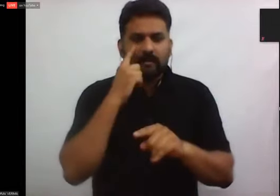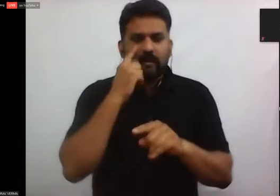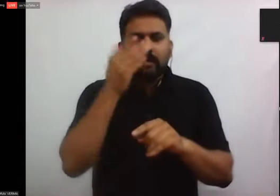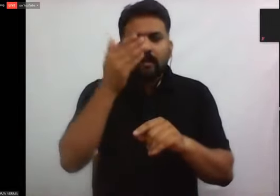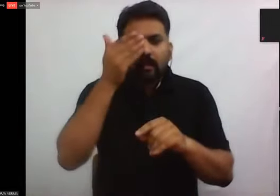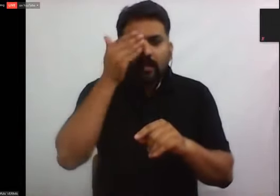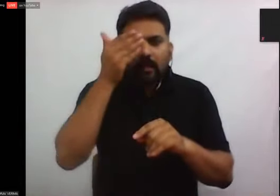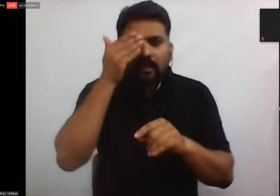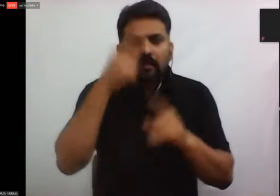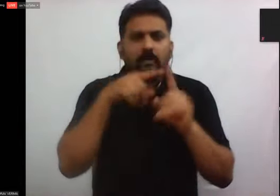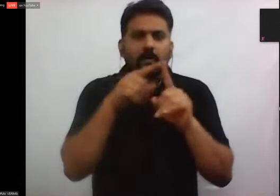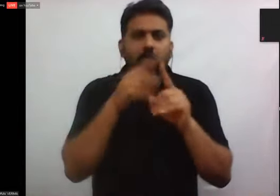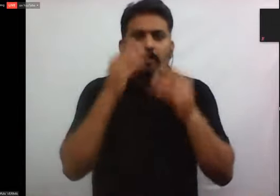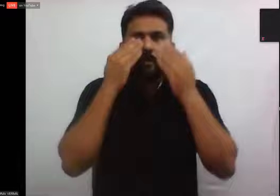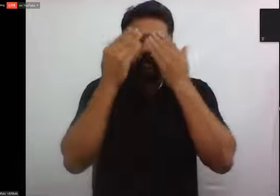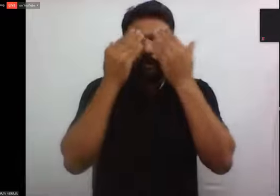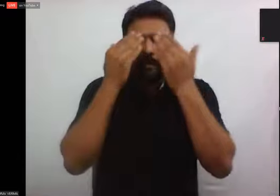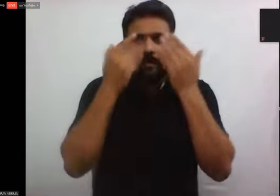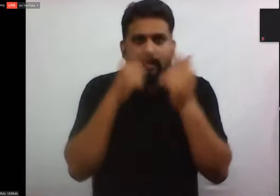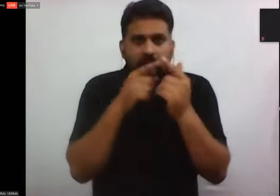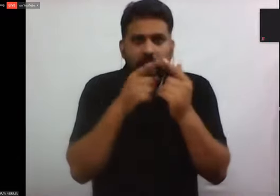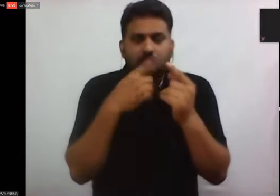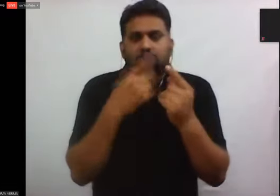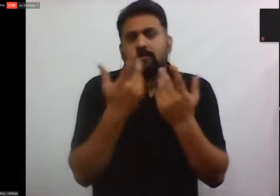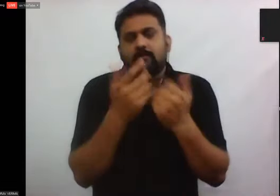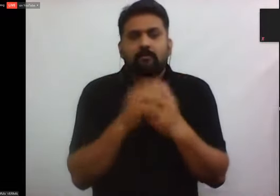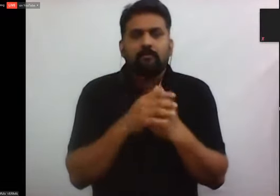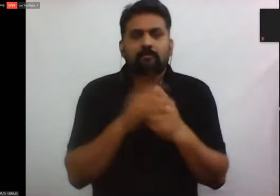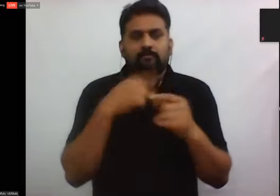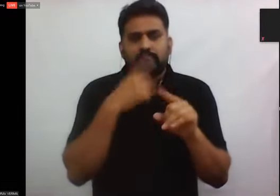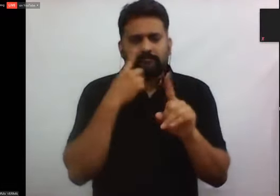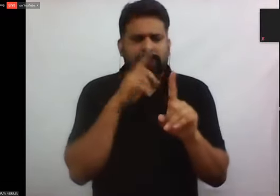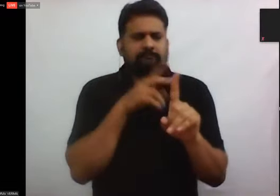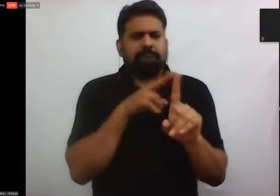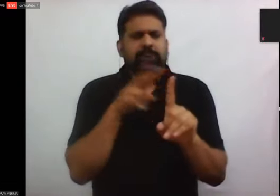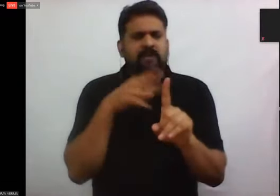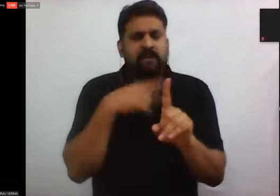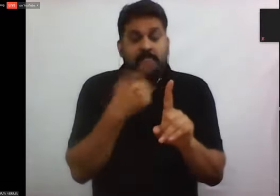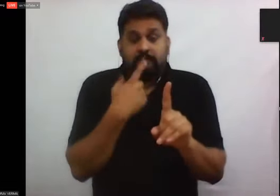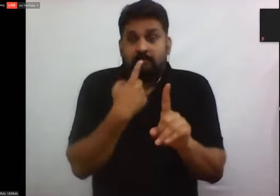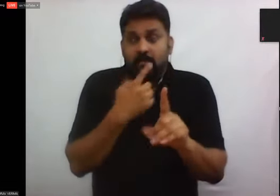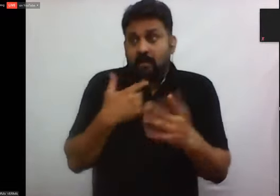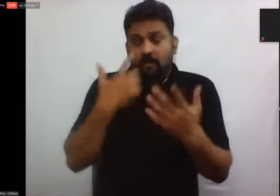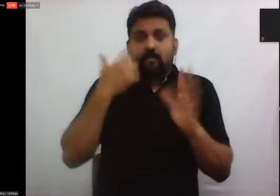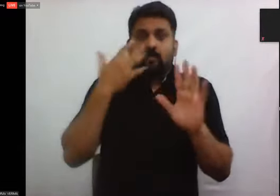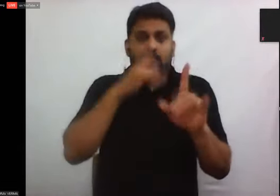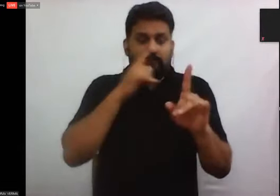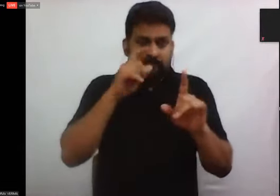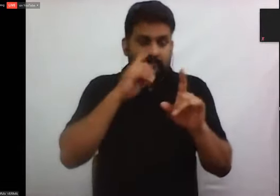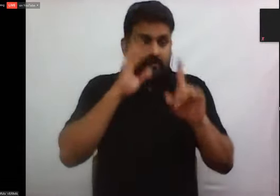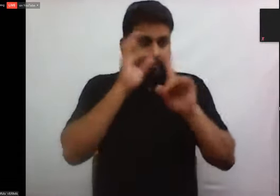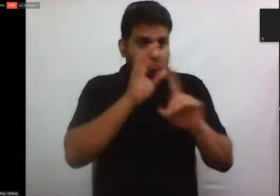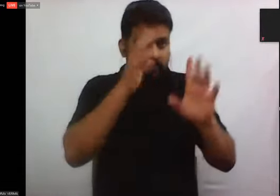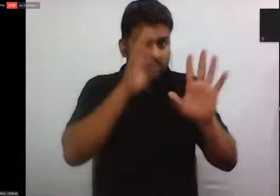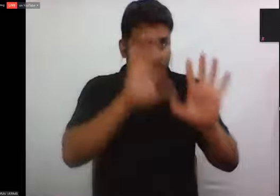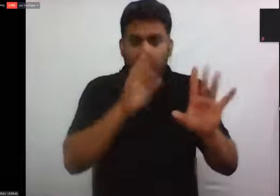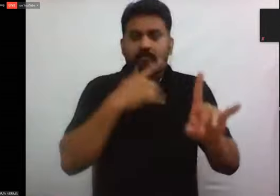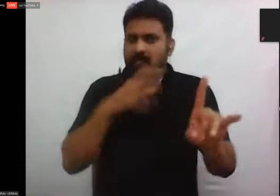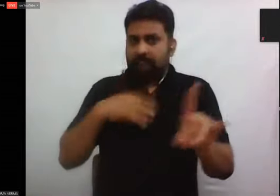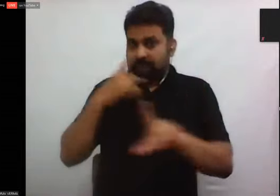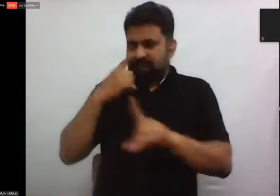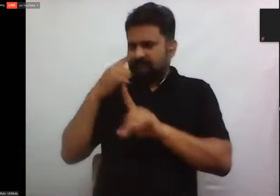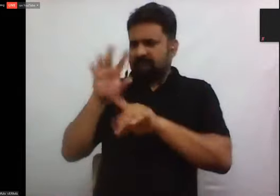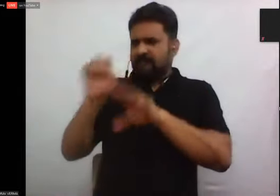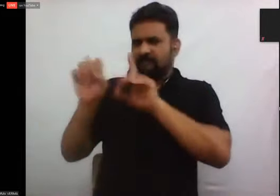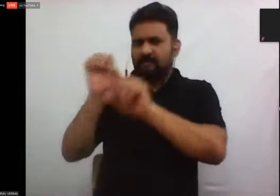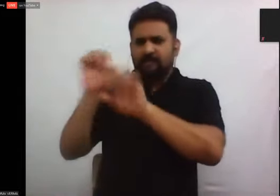mean deaf children with deaf blindness, I have found, I don't know whether there is a clinical proof, but practically I have found many of